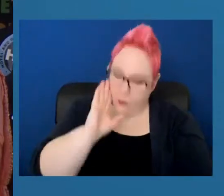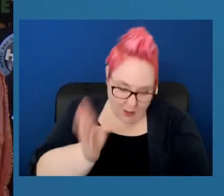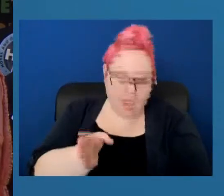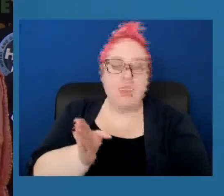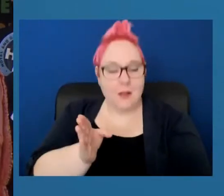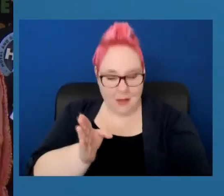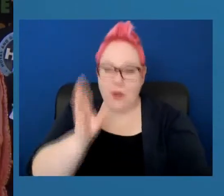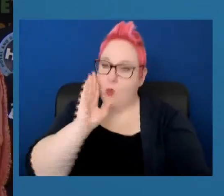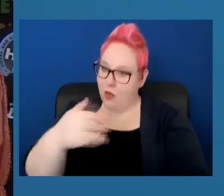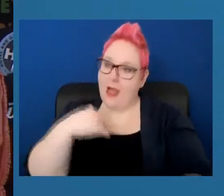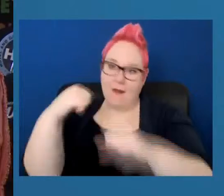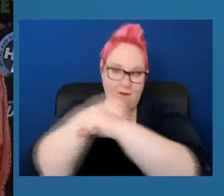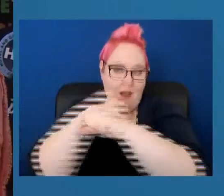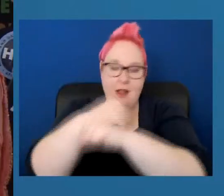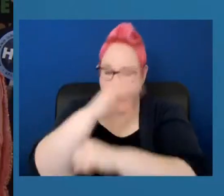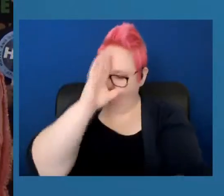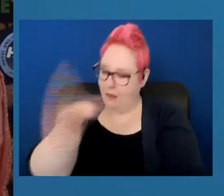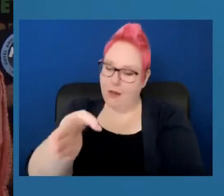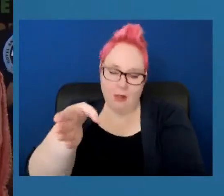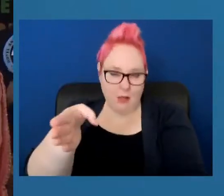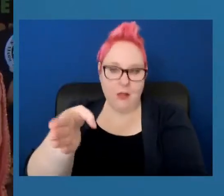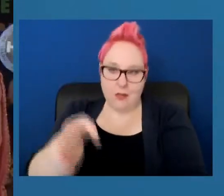fight.